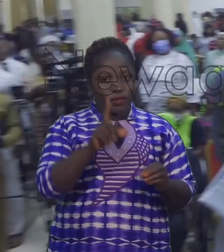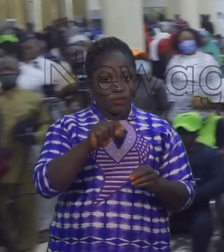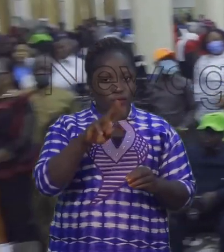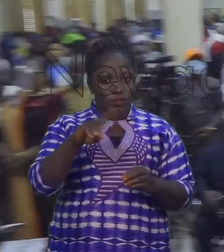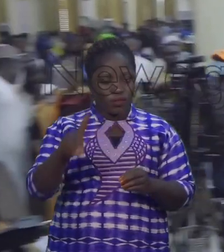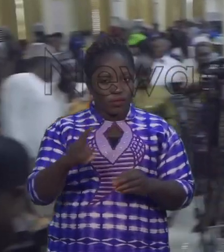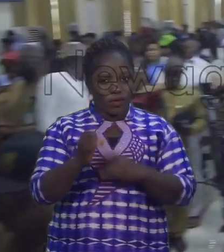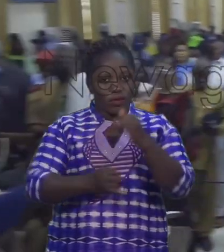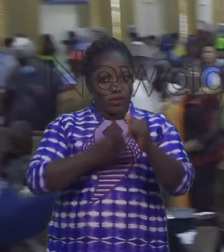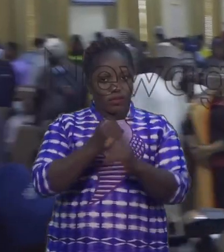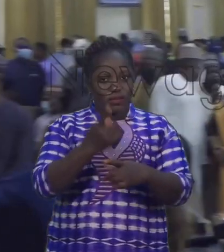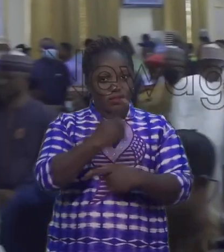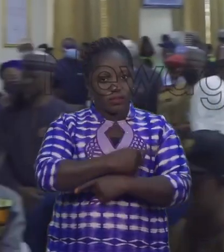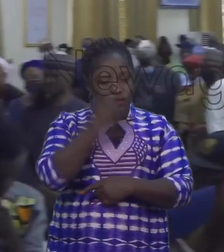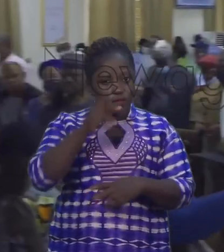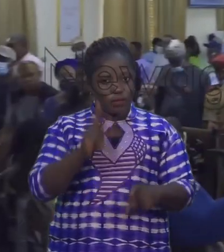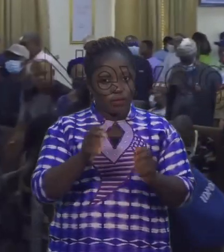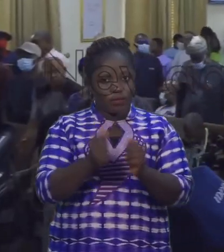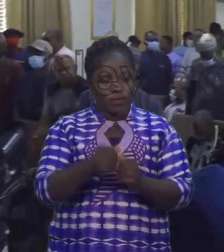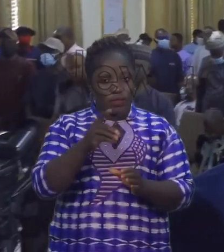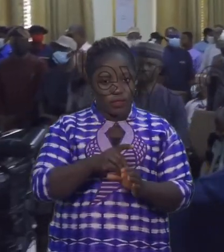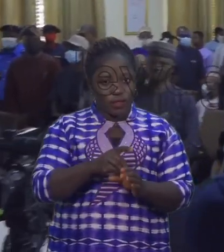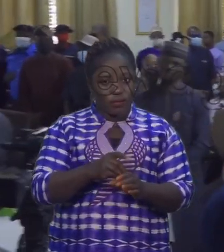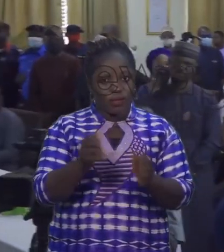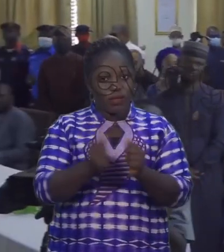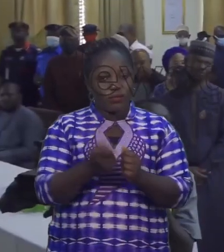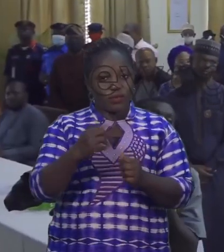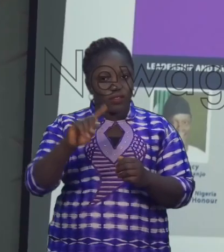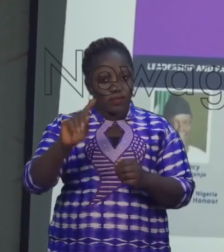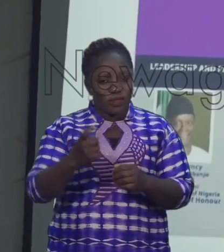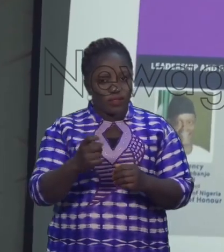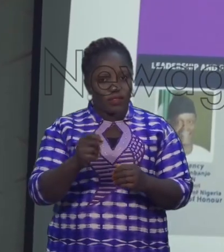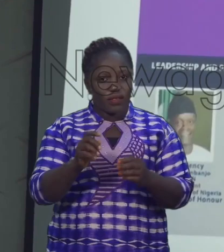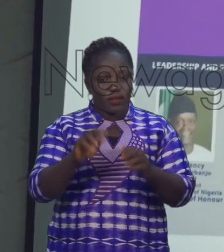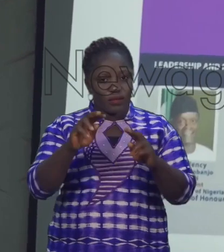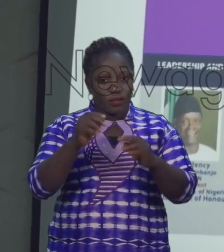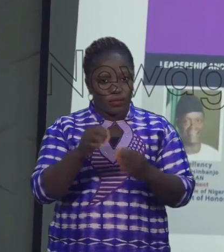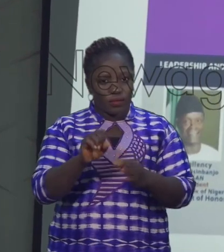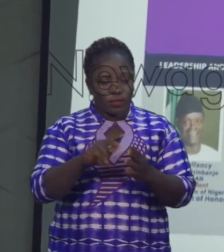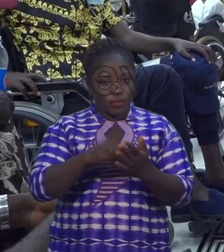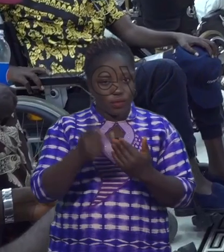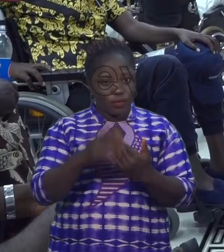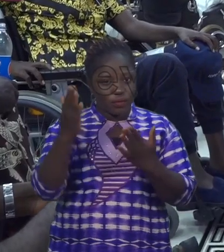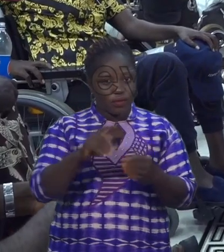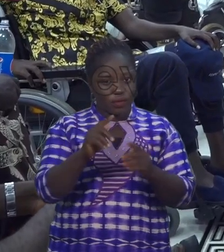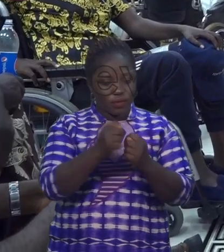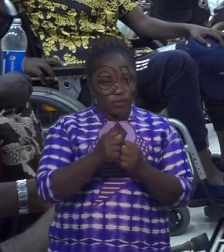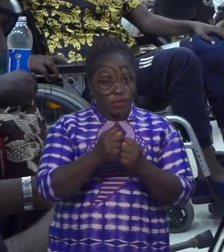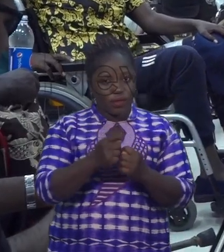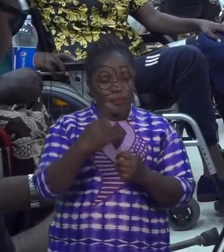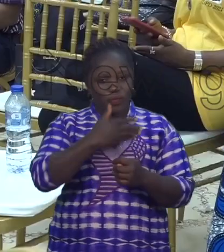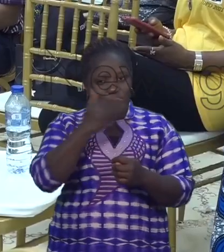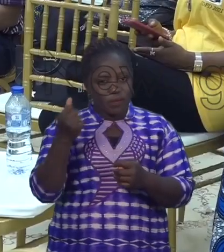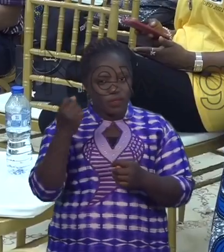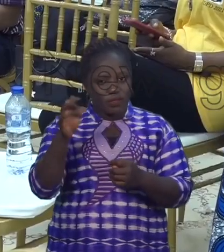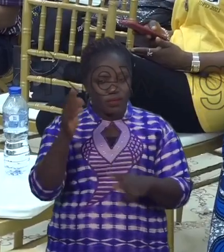the 2021 International Day for Persons with Disabilities with the first edition of a disability summit, bringing together the best